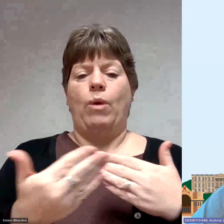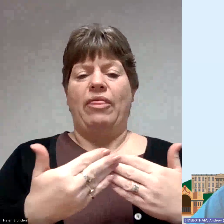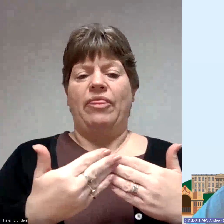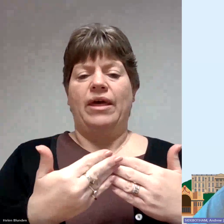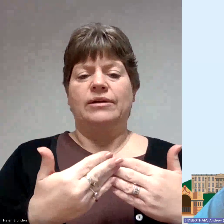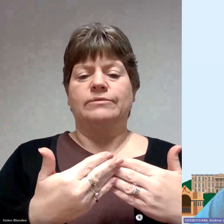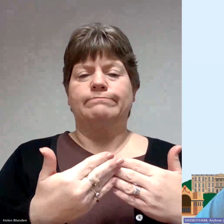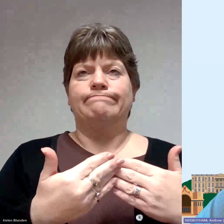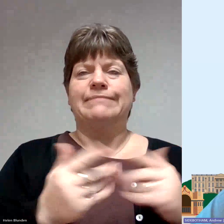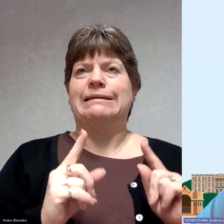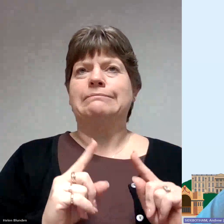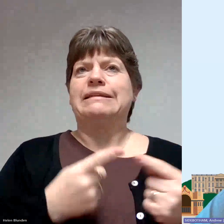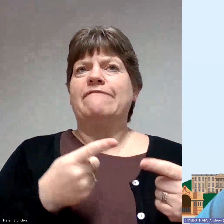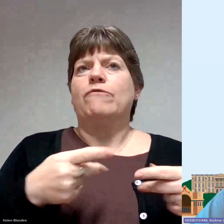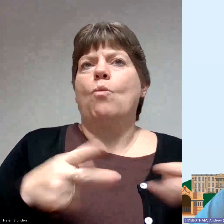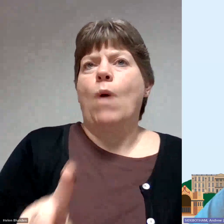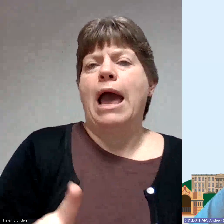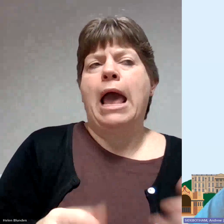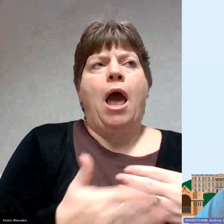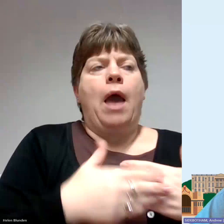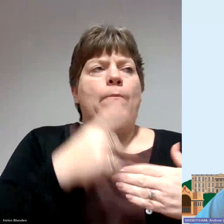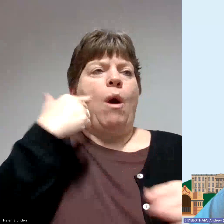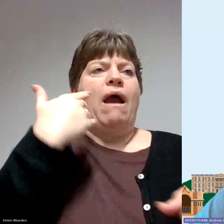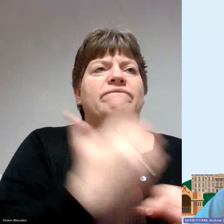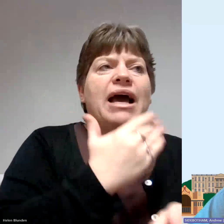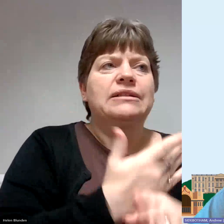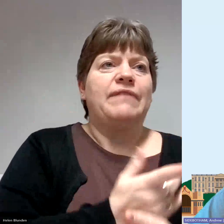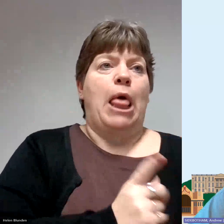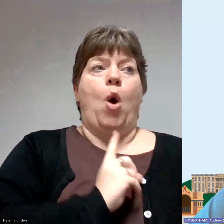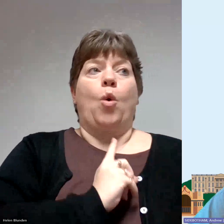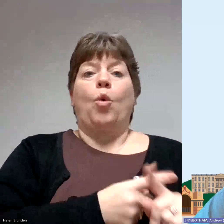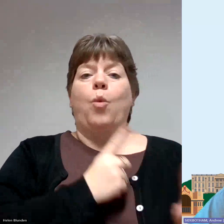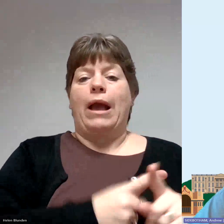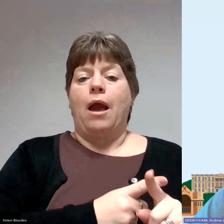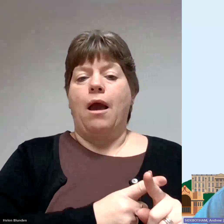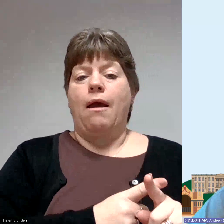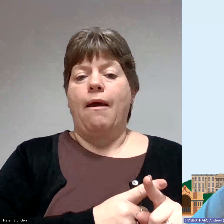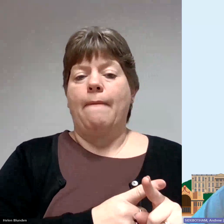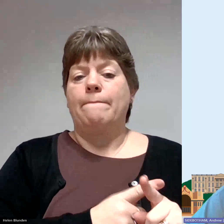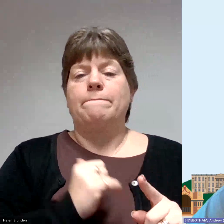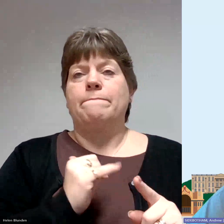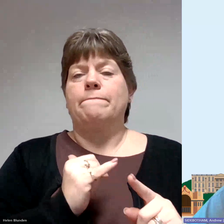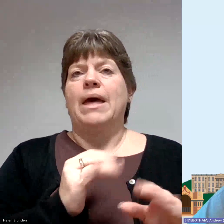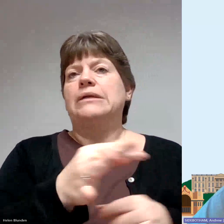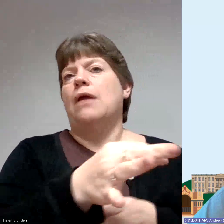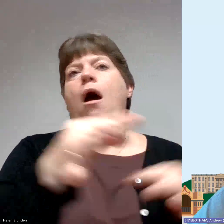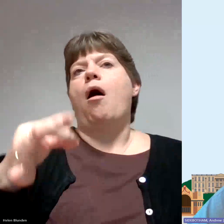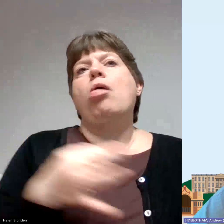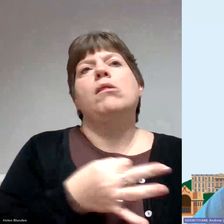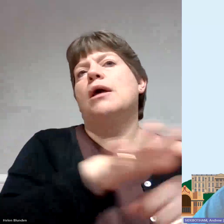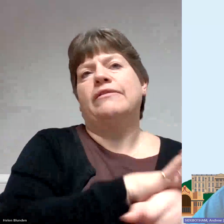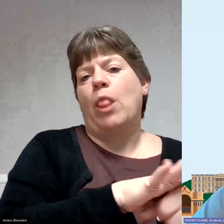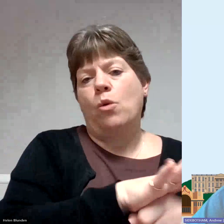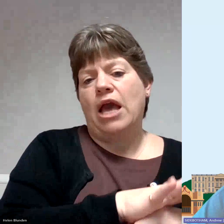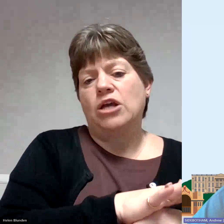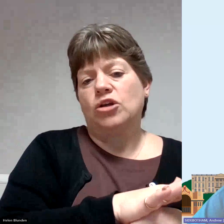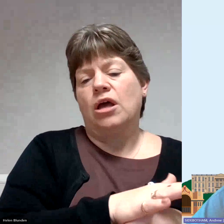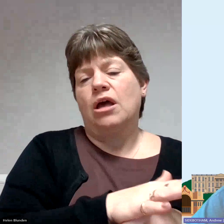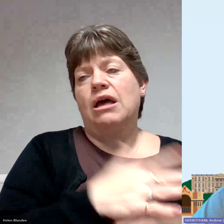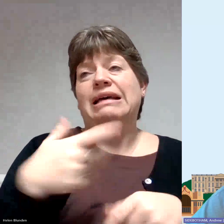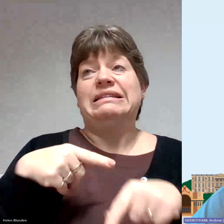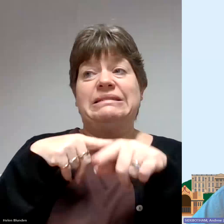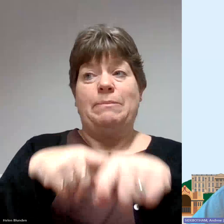more effectively or more quickly at an alternative location, and that could be, depending